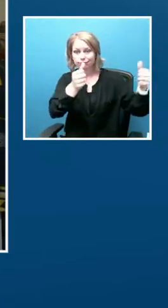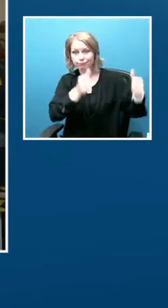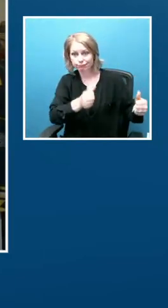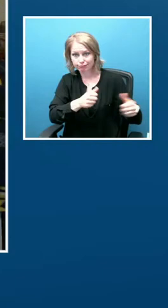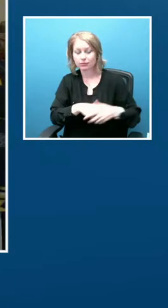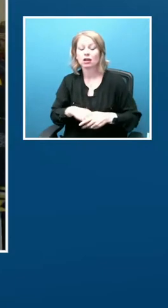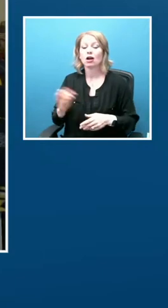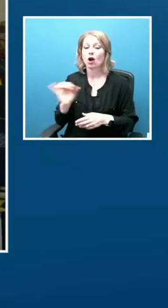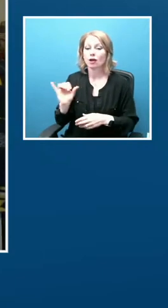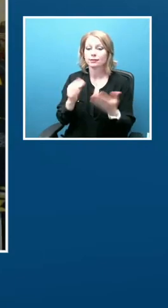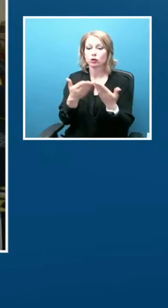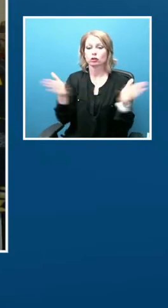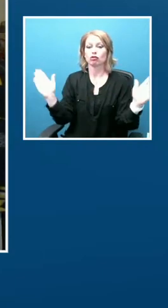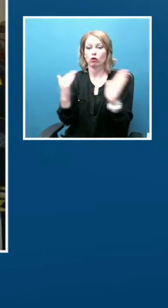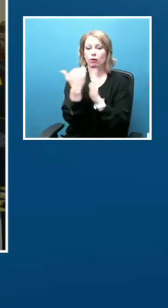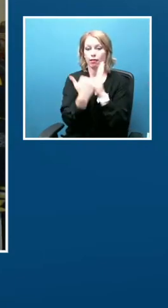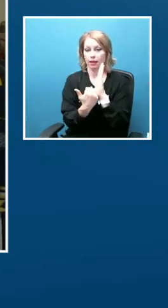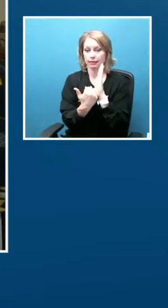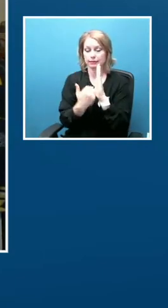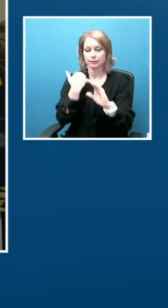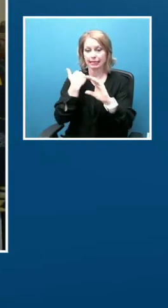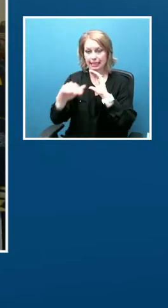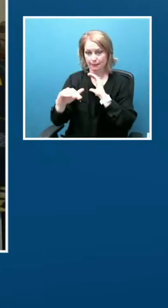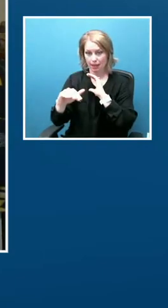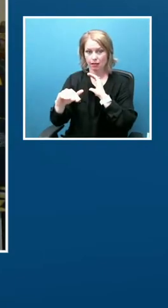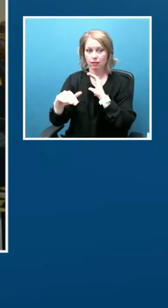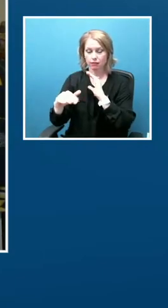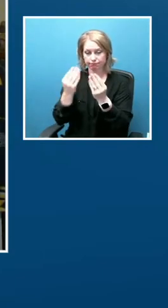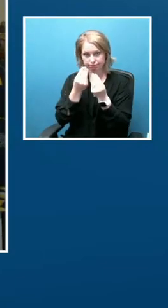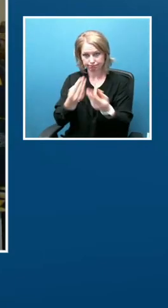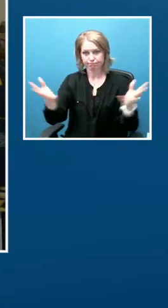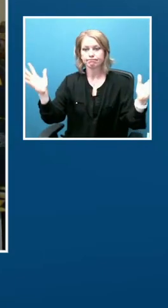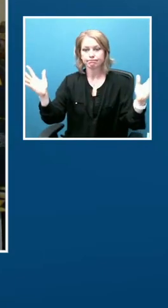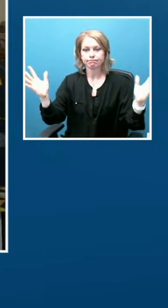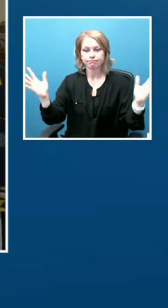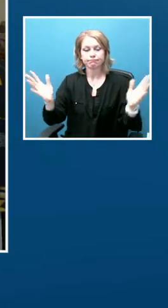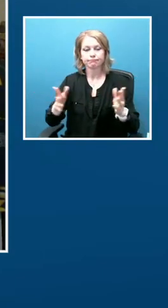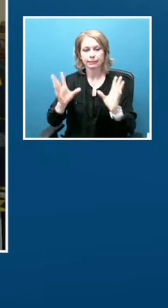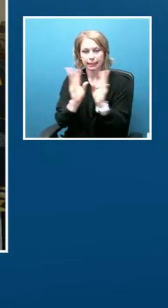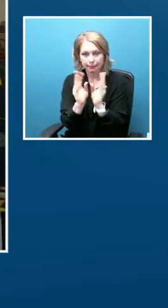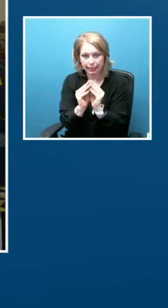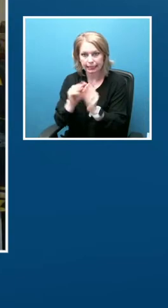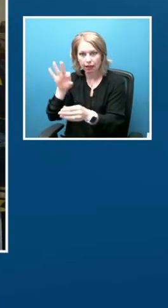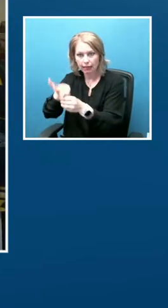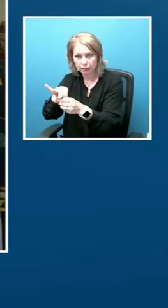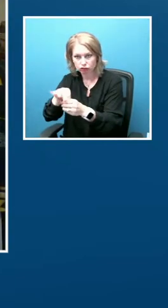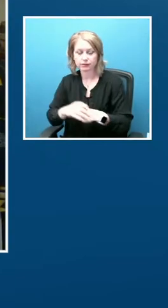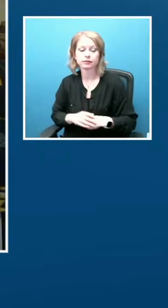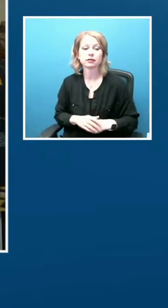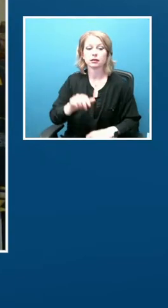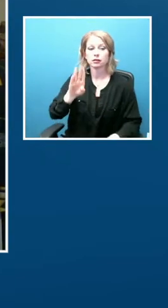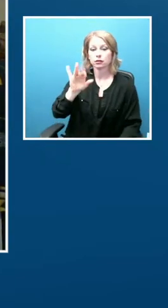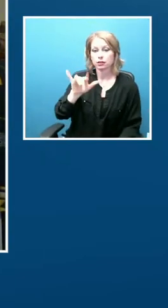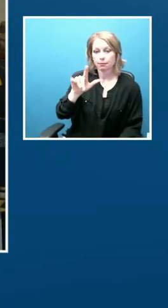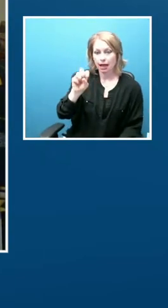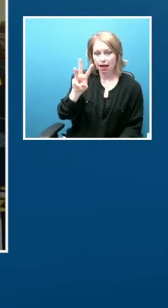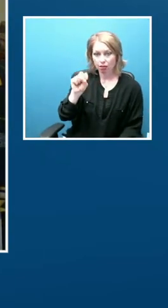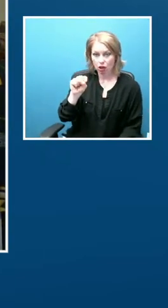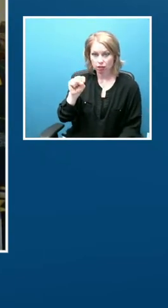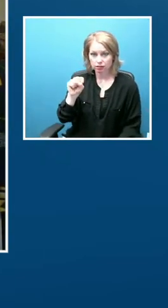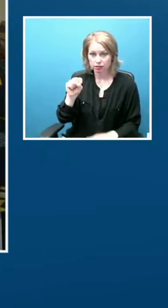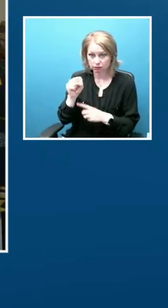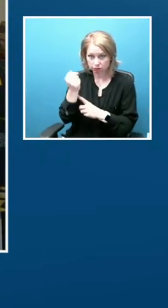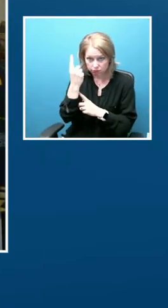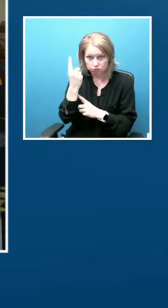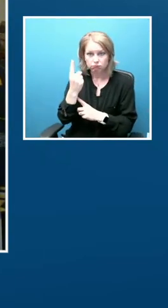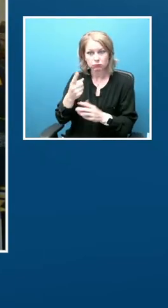list of West Virginia Democrats announcing the meeting and election. Our bylaws required notice to members